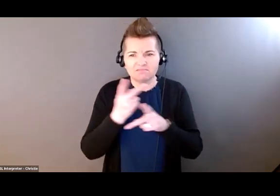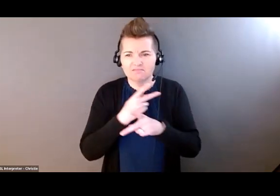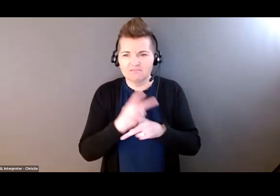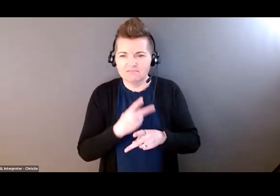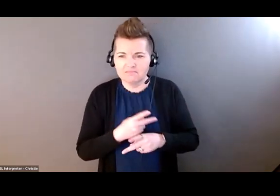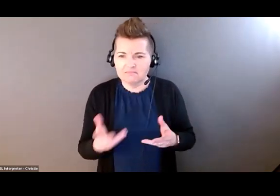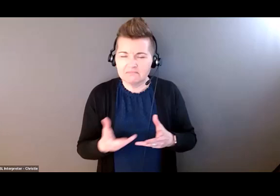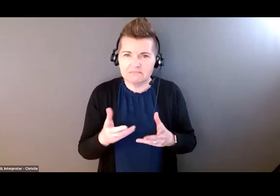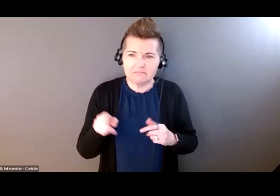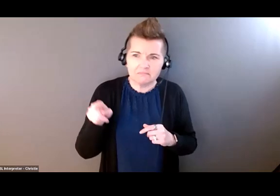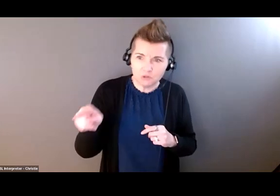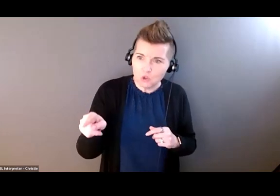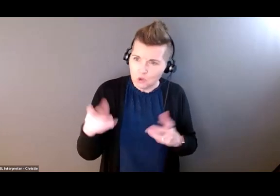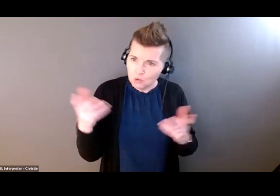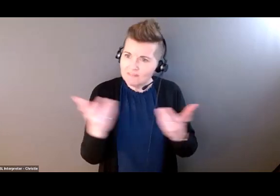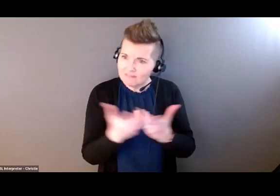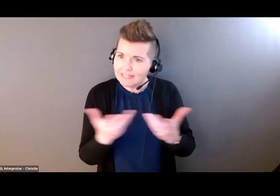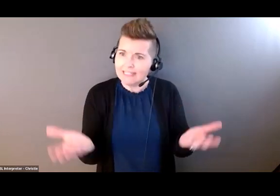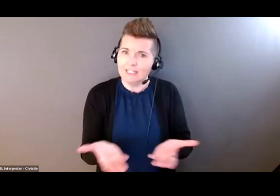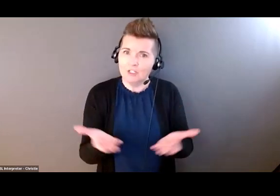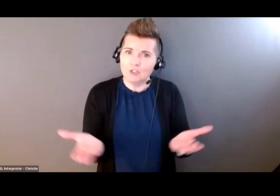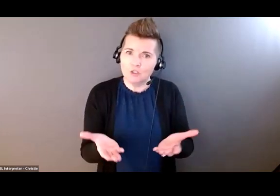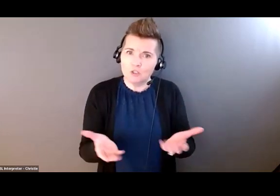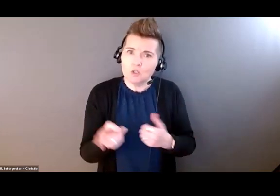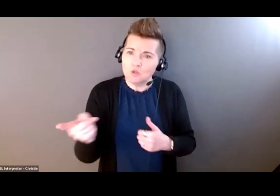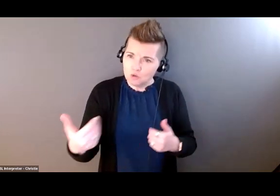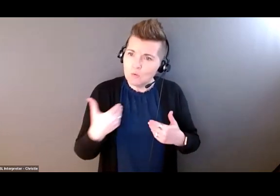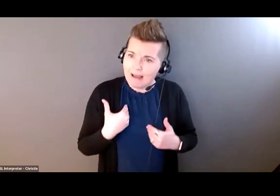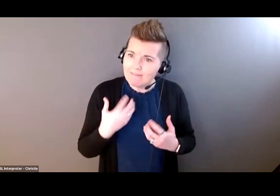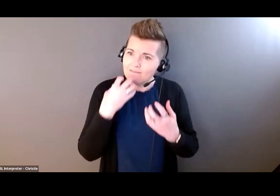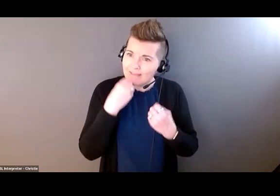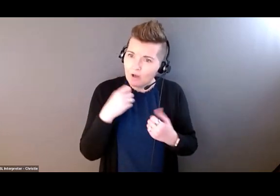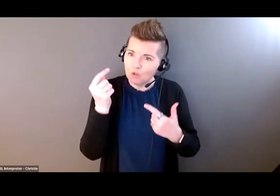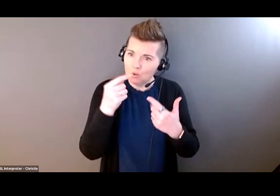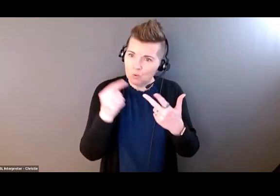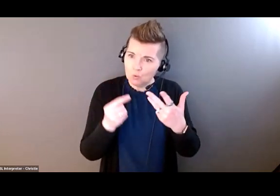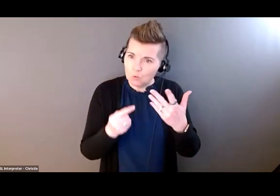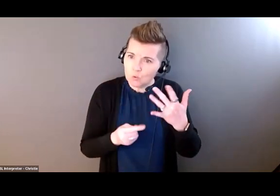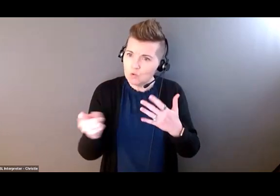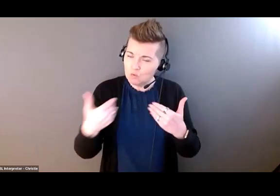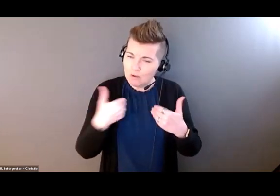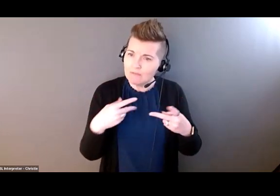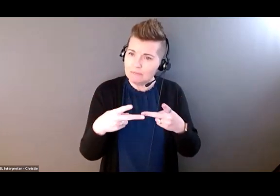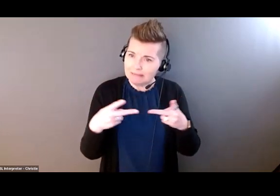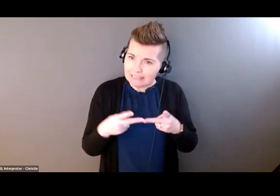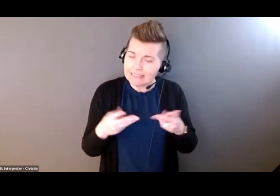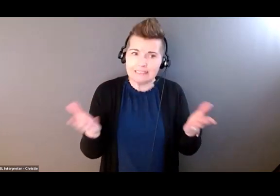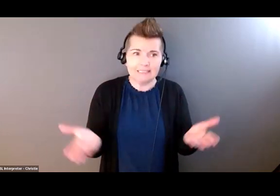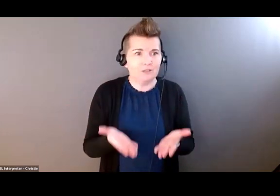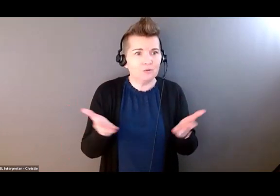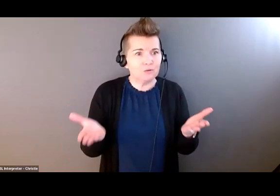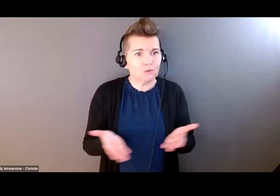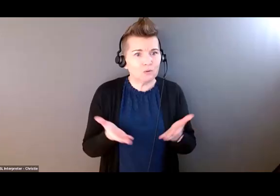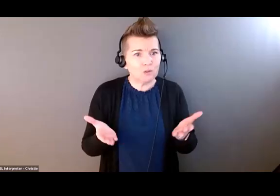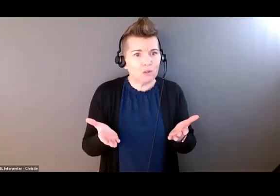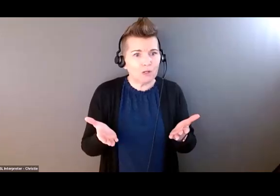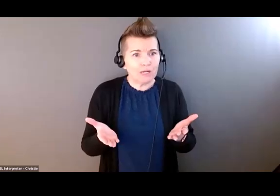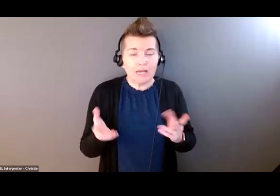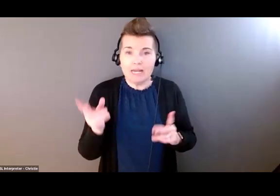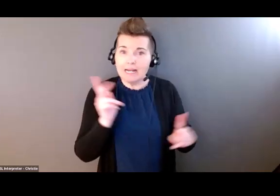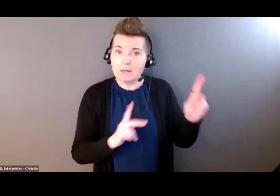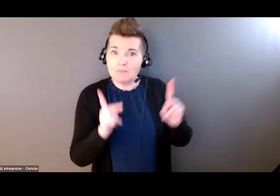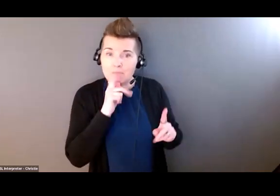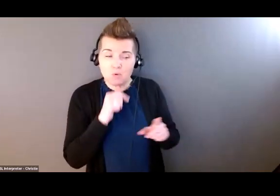difference or to be different? Because if you work in a system that is compressing, that has expectations, that